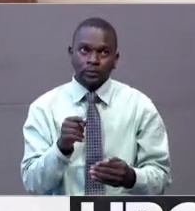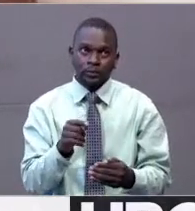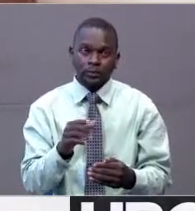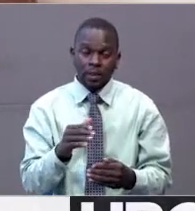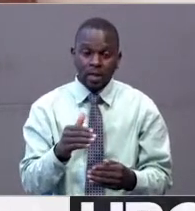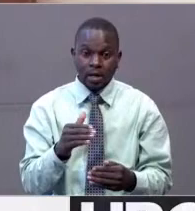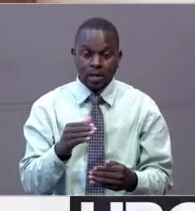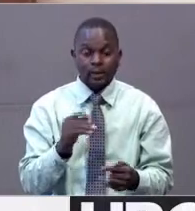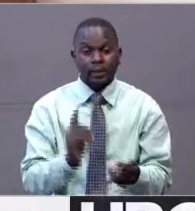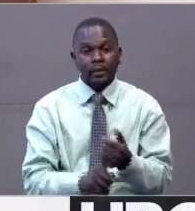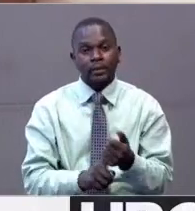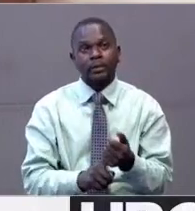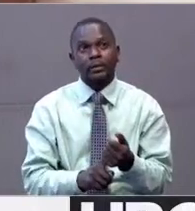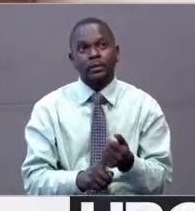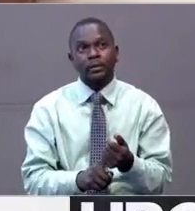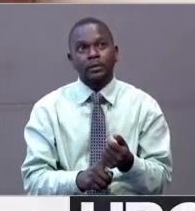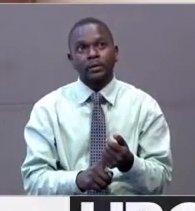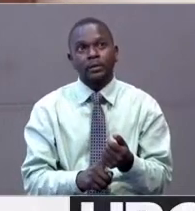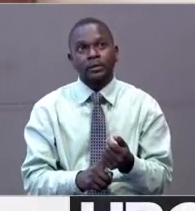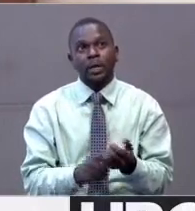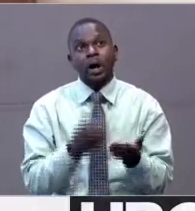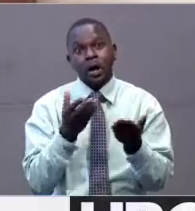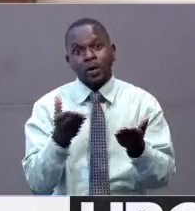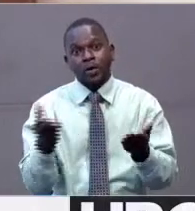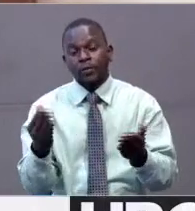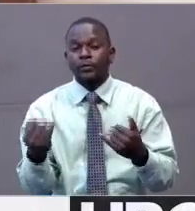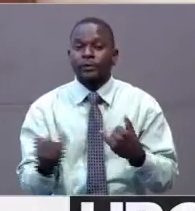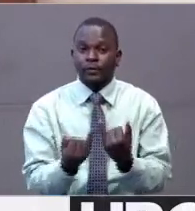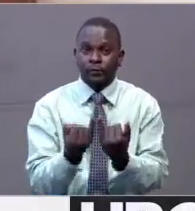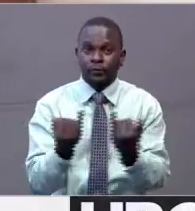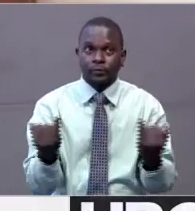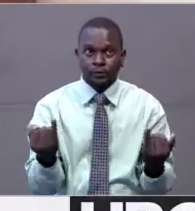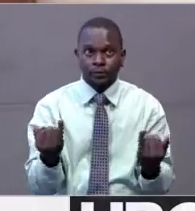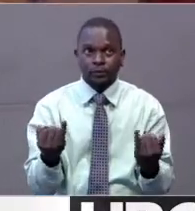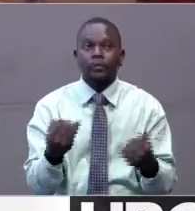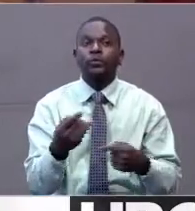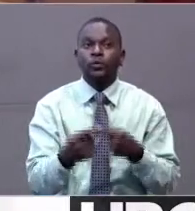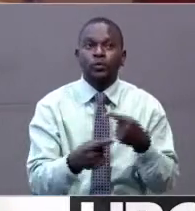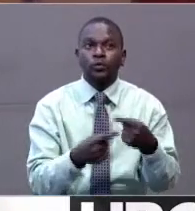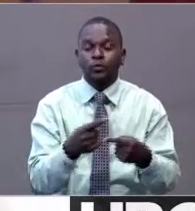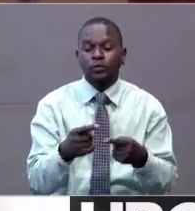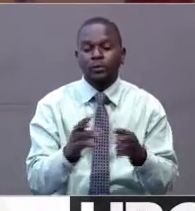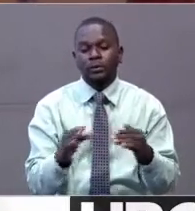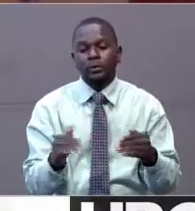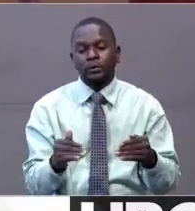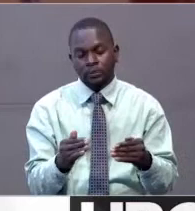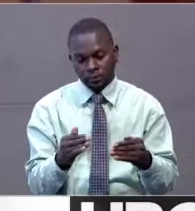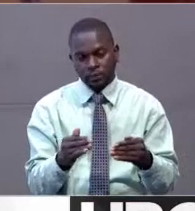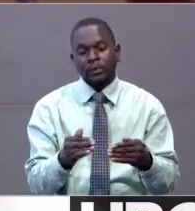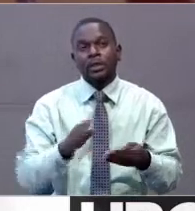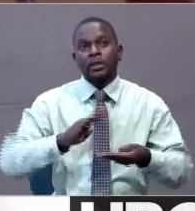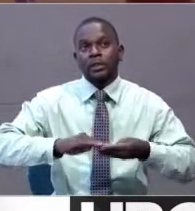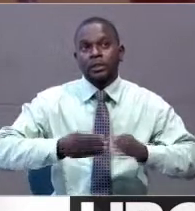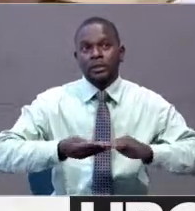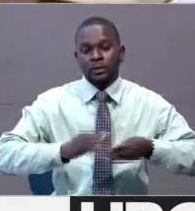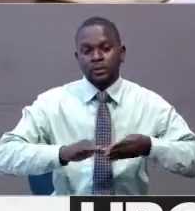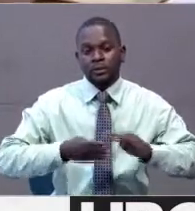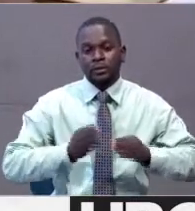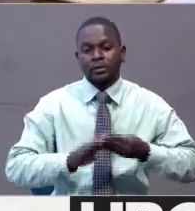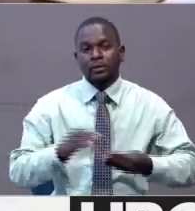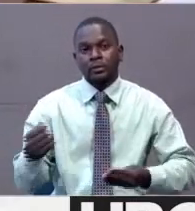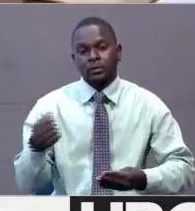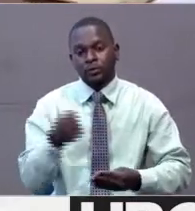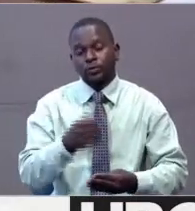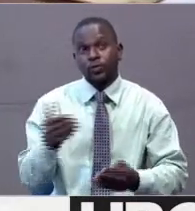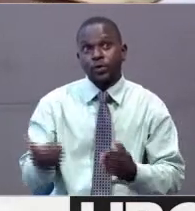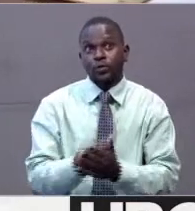Let us get the available information and move forward. This has prompted stakeholders to appoint a